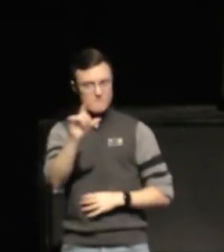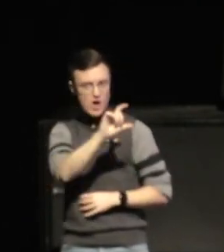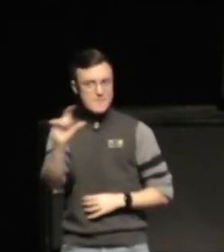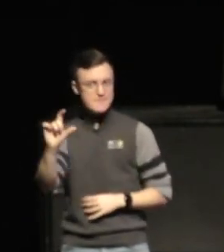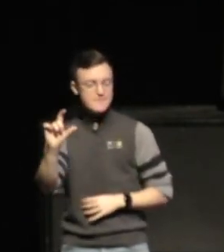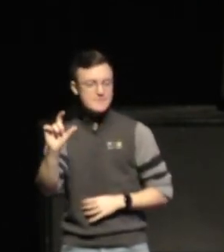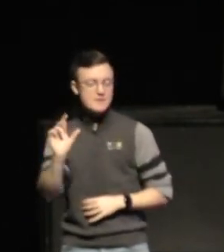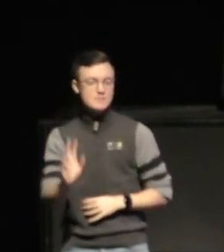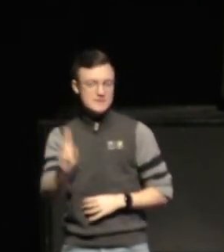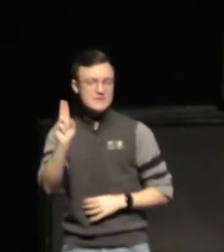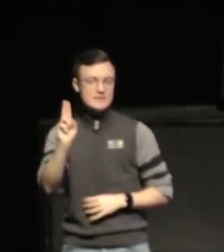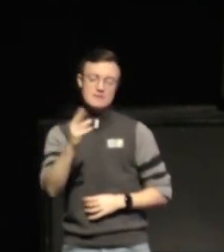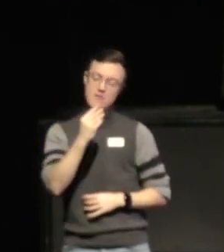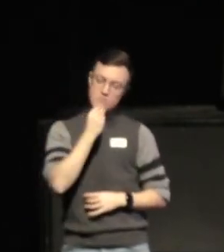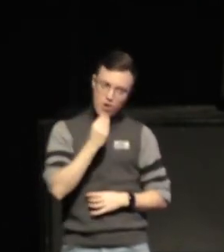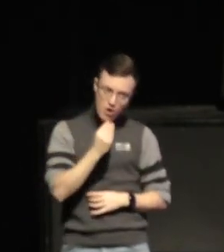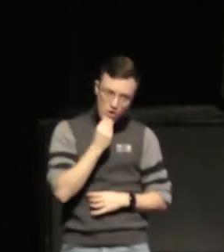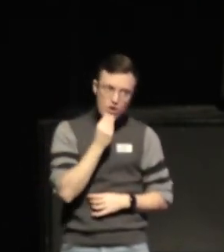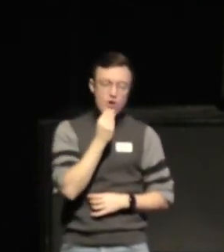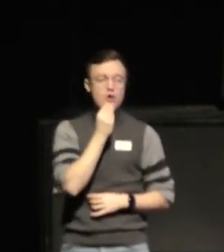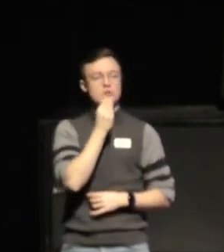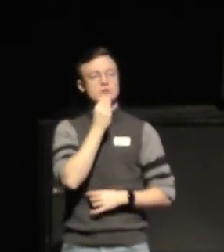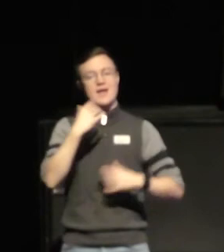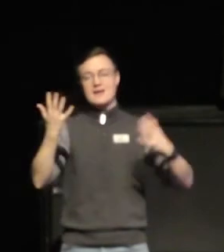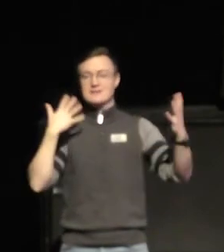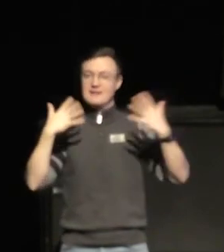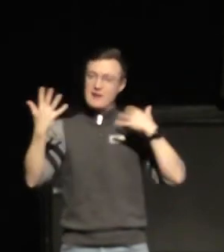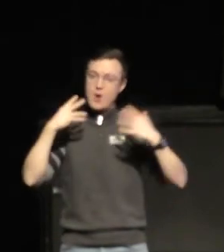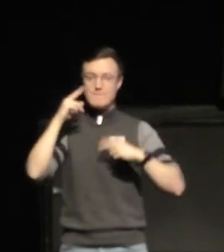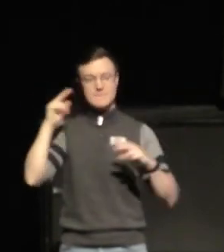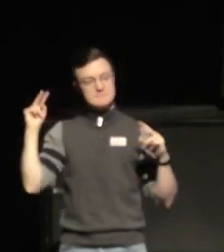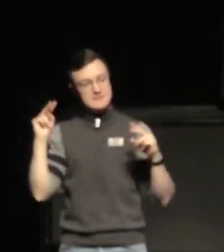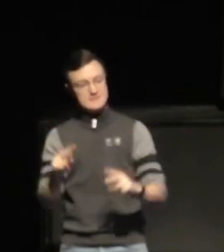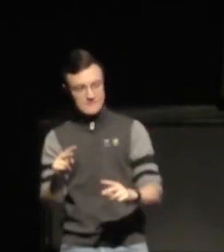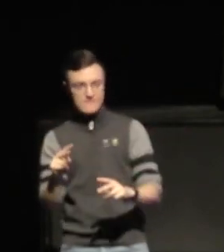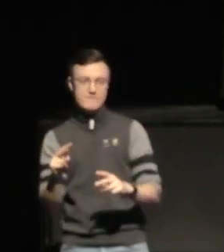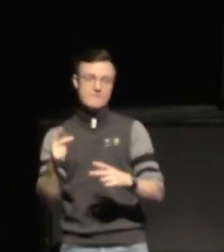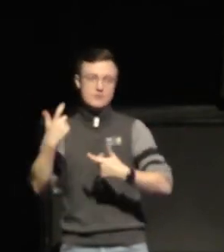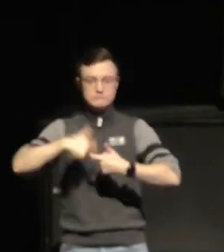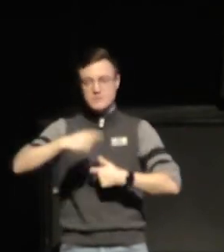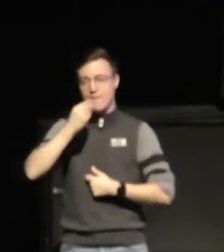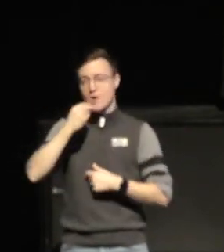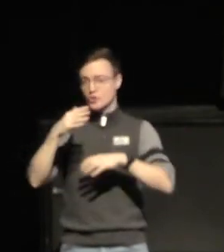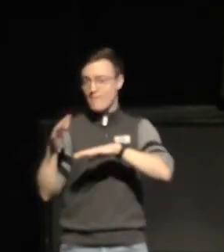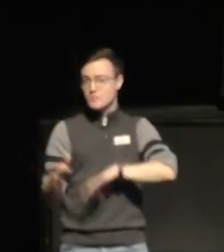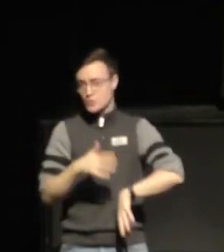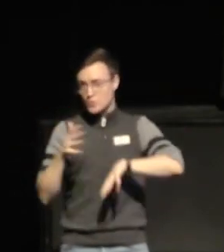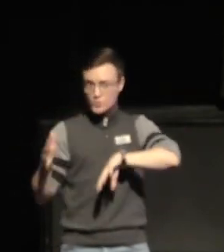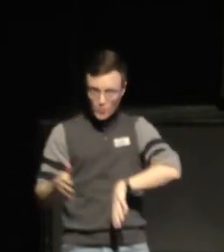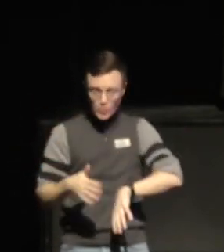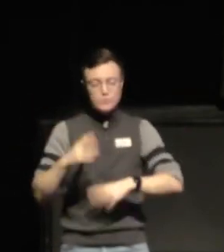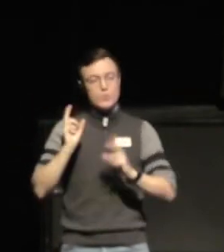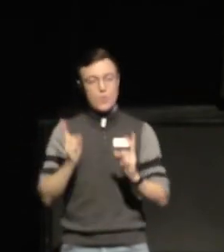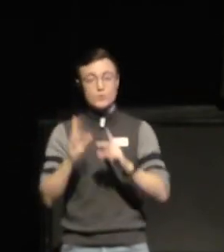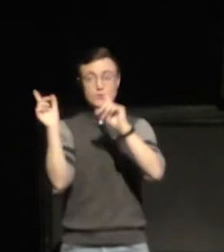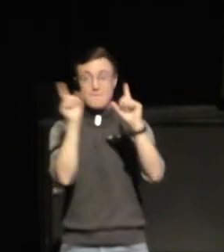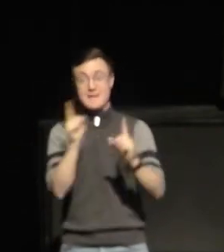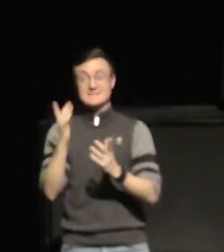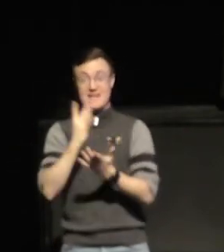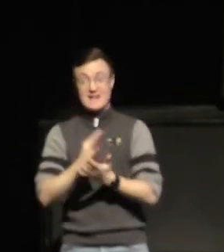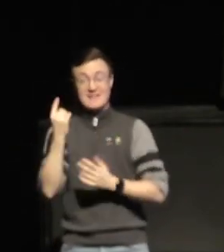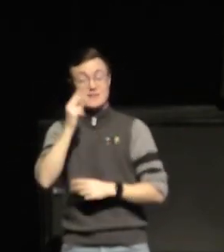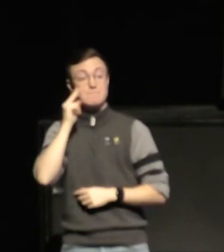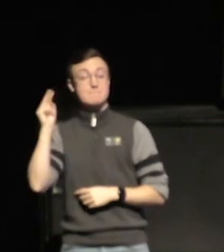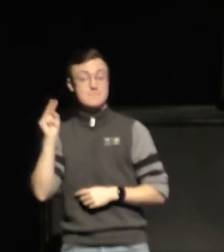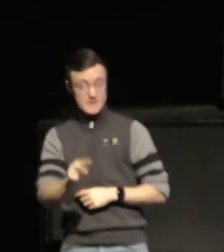alarming topic of food and climate aspects on our food production and human rights